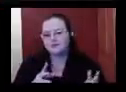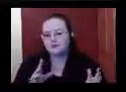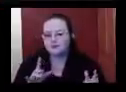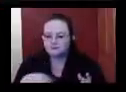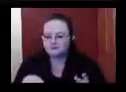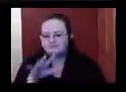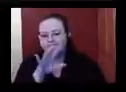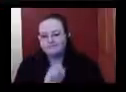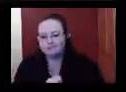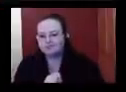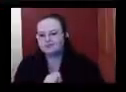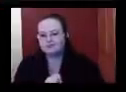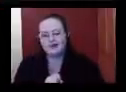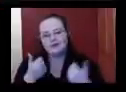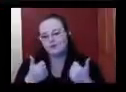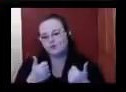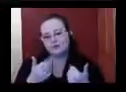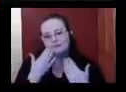as well as at home.